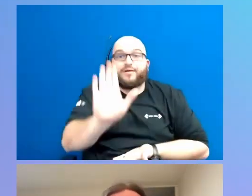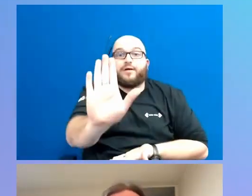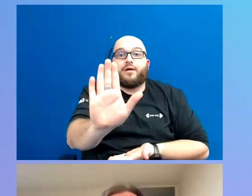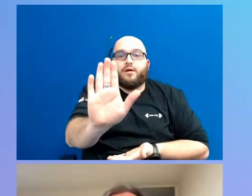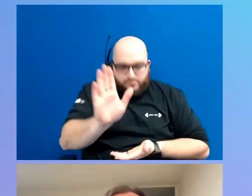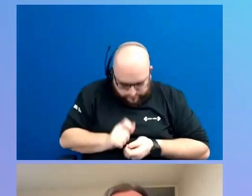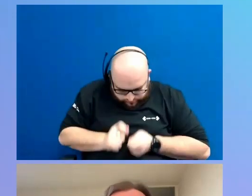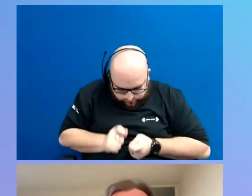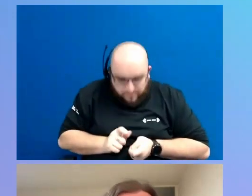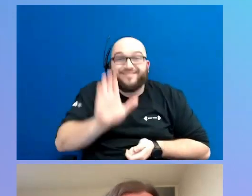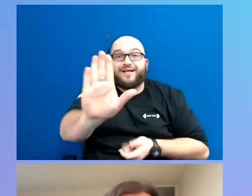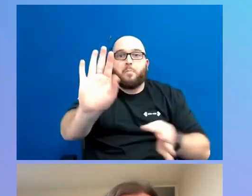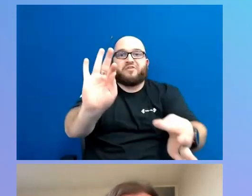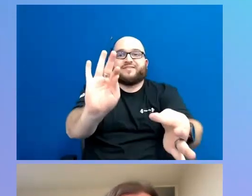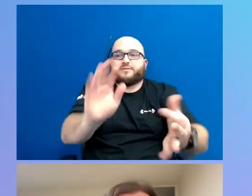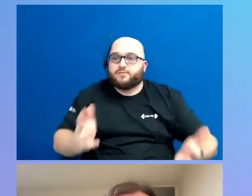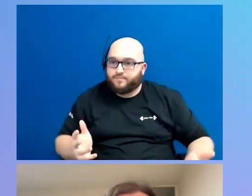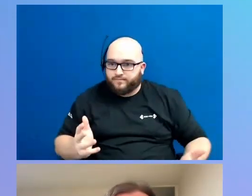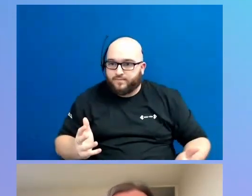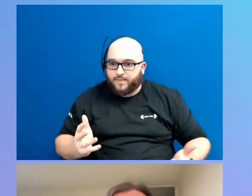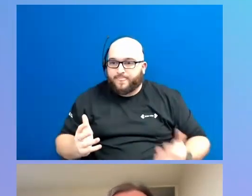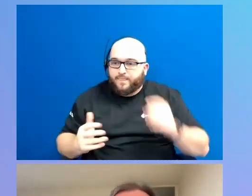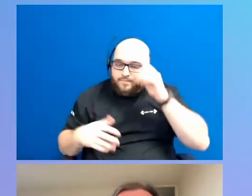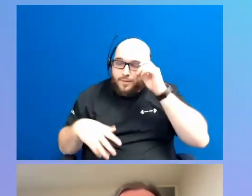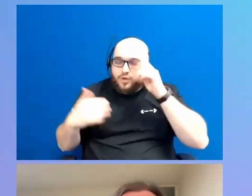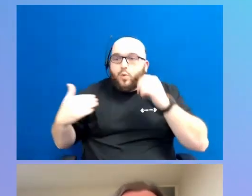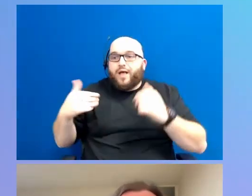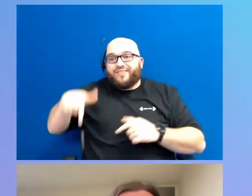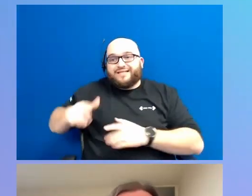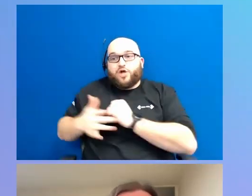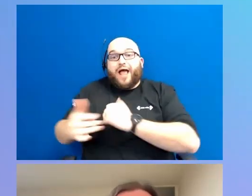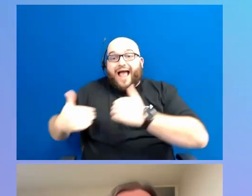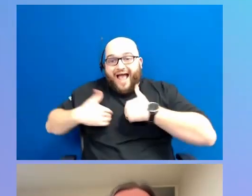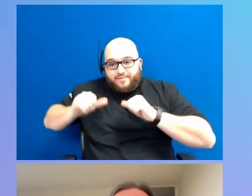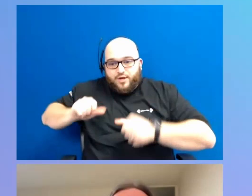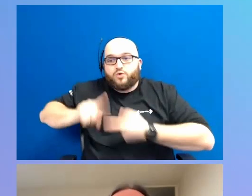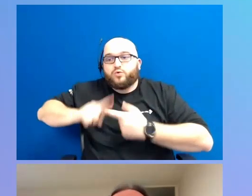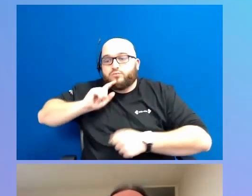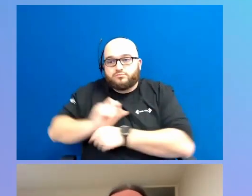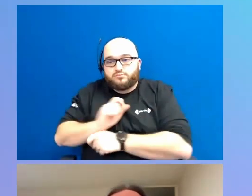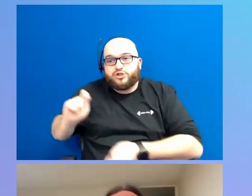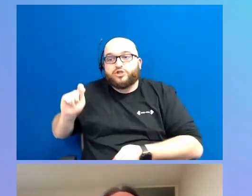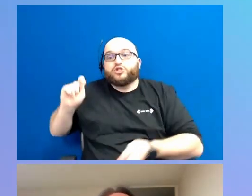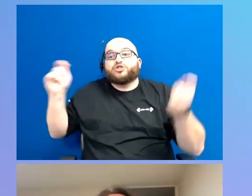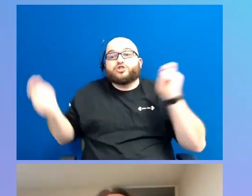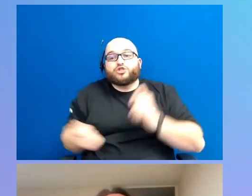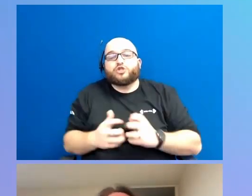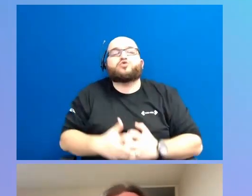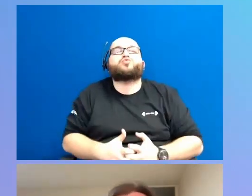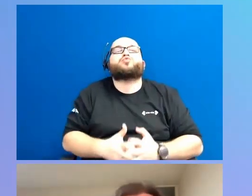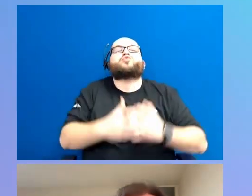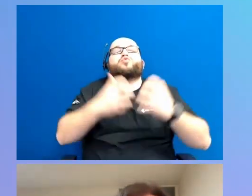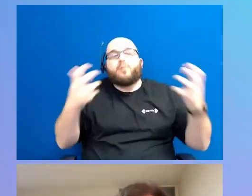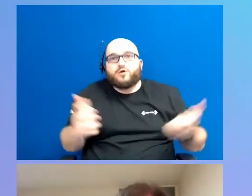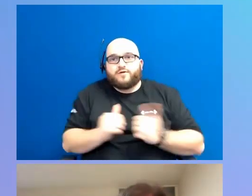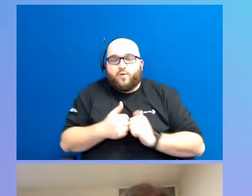Whatever you really need, there's a potential for these technologies to really change a lot. And for us